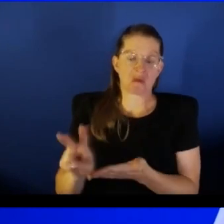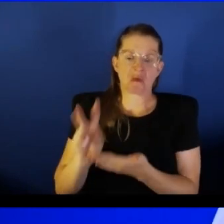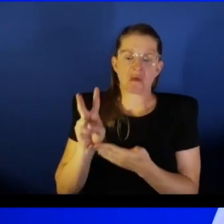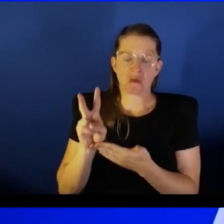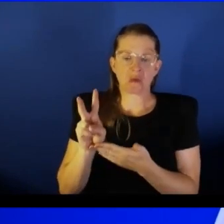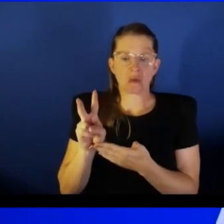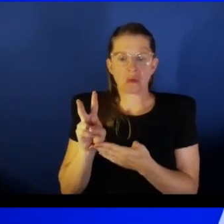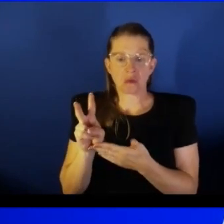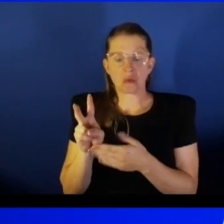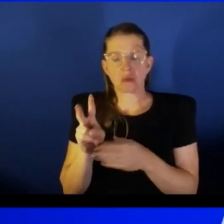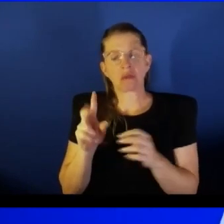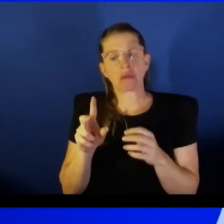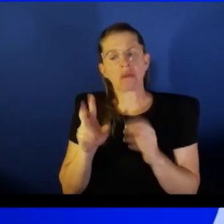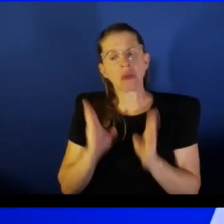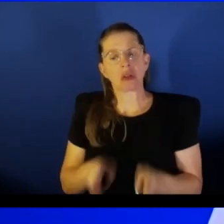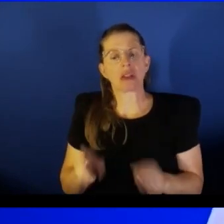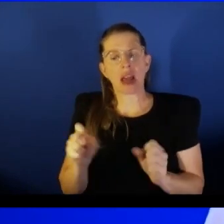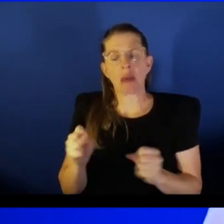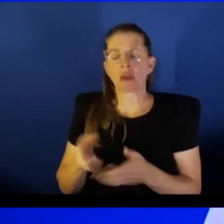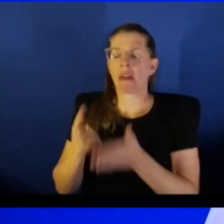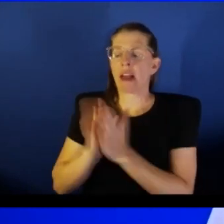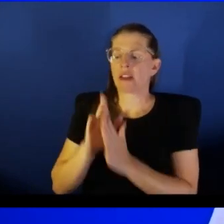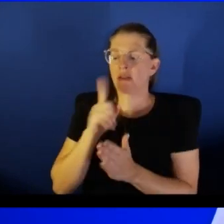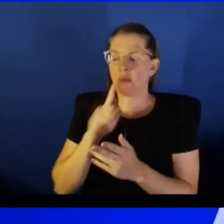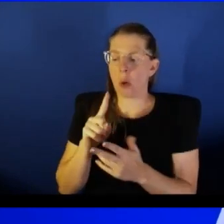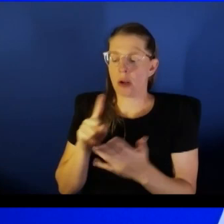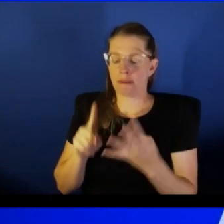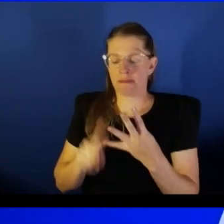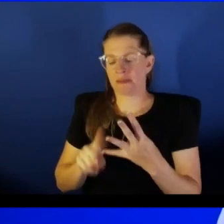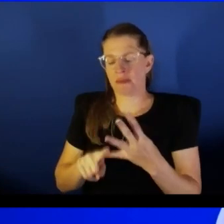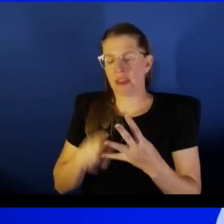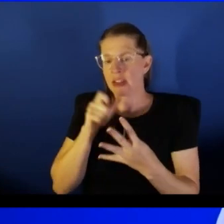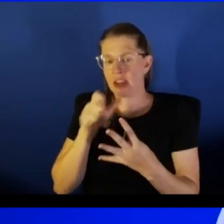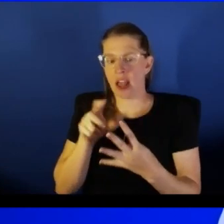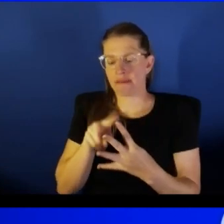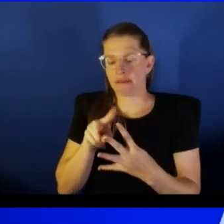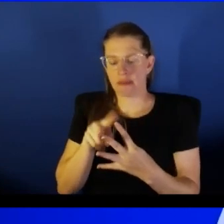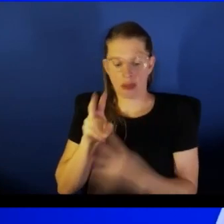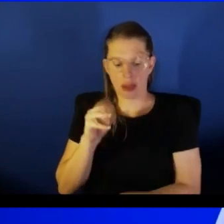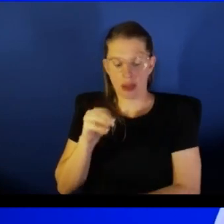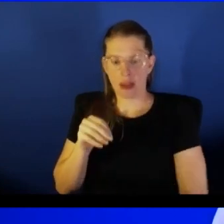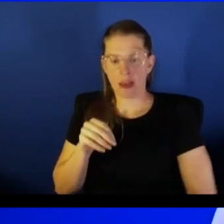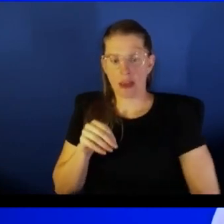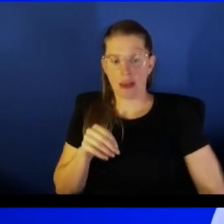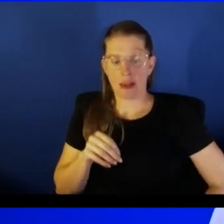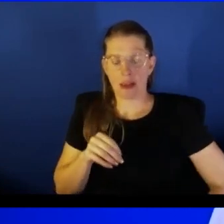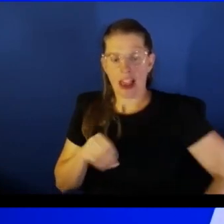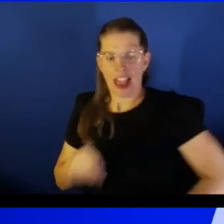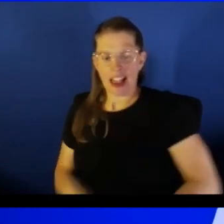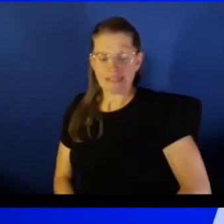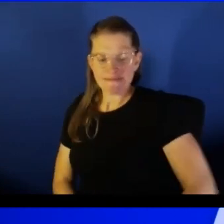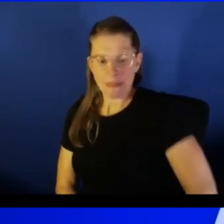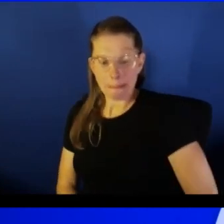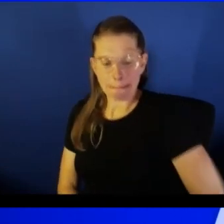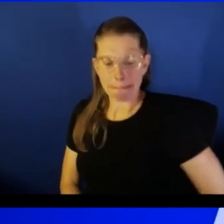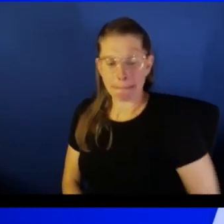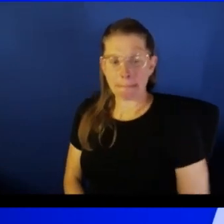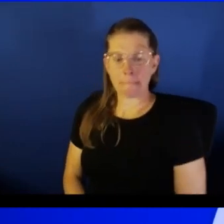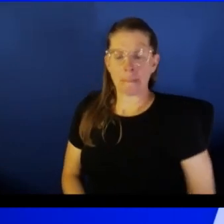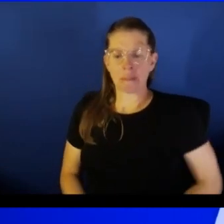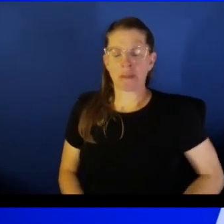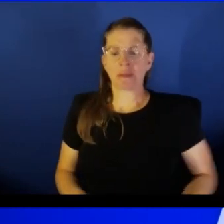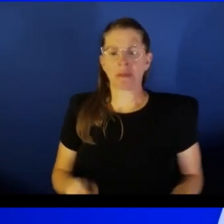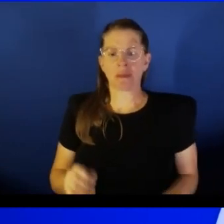for the Novavax vaccine instead of the messenger RNA vaccines from either Moderna or from Pfizer. Is there an